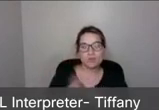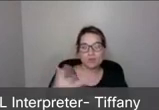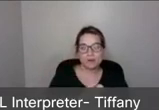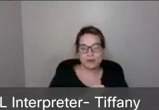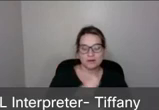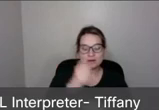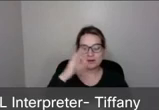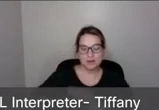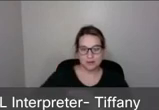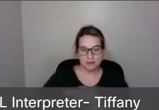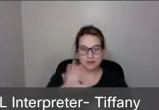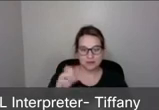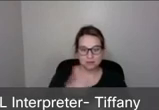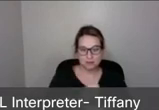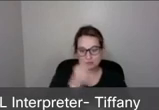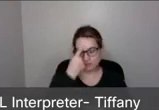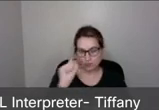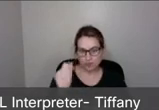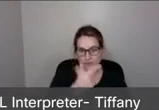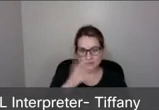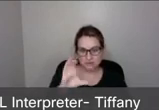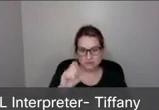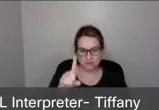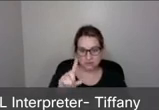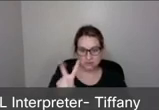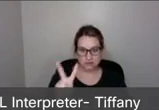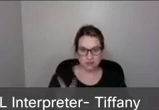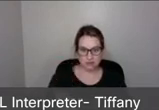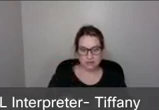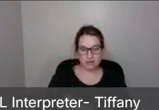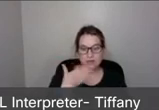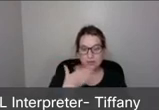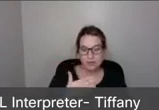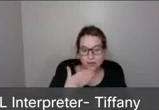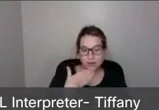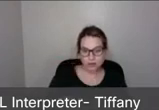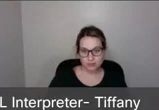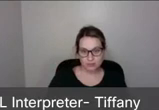us in CD2. Thank you very much, commissioners, and thank you, White Mountain Apache Tribe, for hosting.